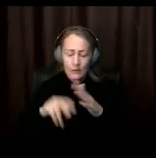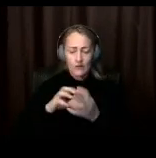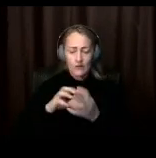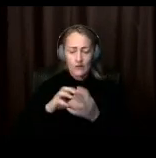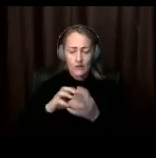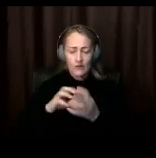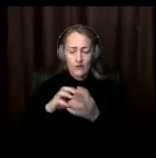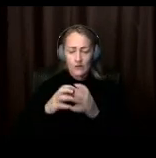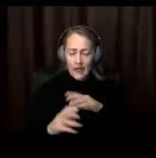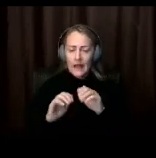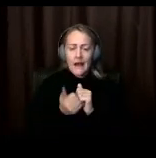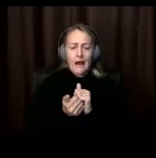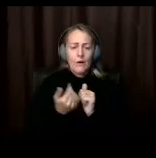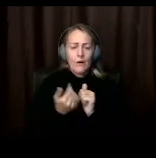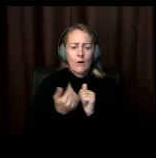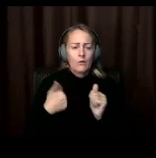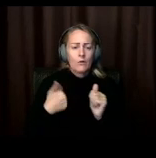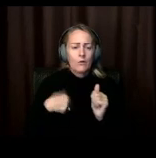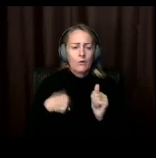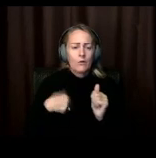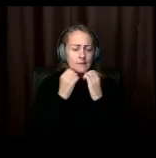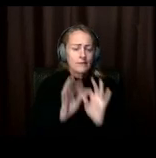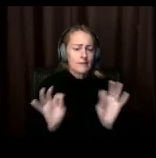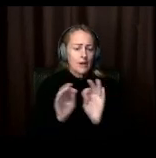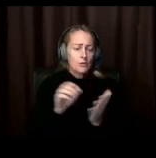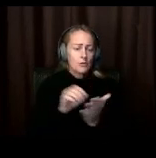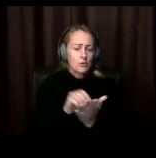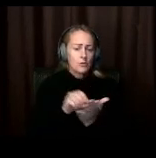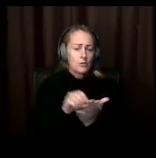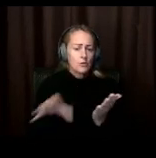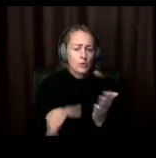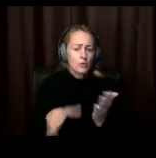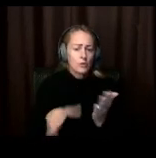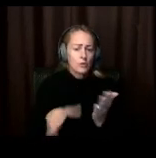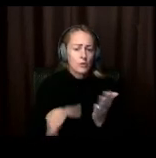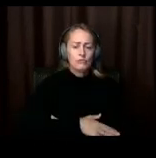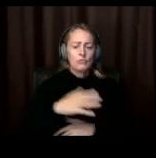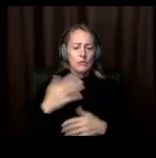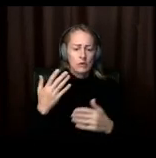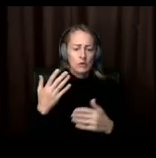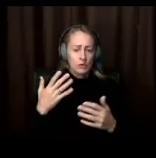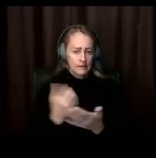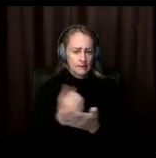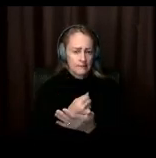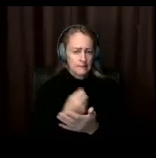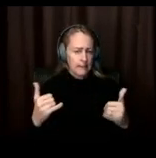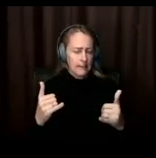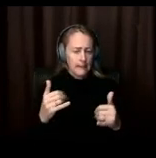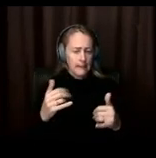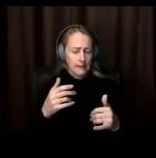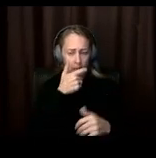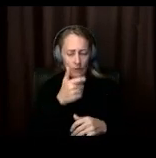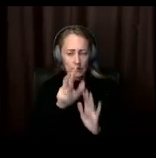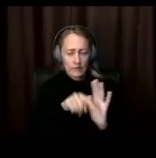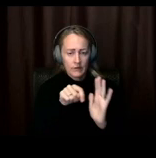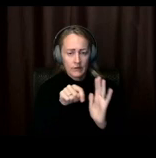how do we value students as we work through the day. I'm going to go ahead and play this now.